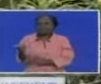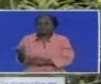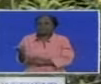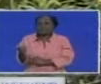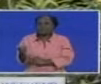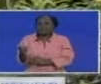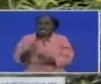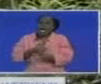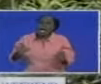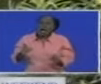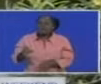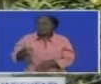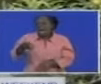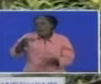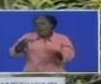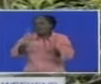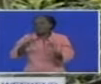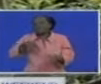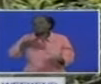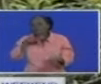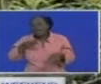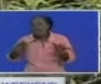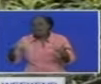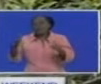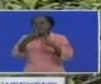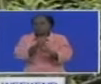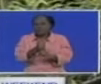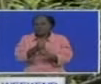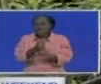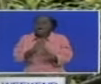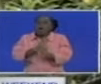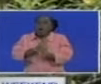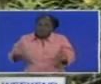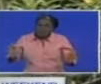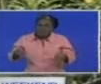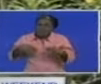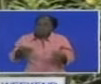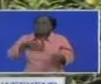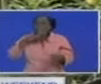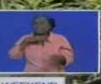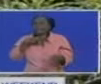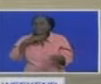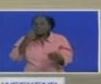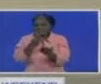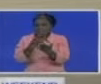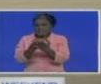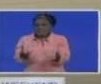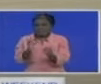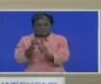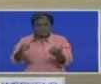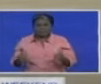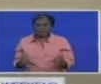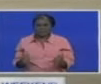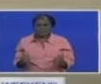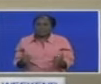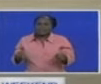Hakuna maafisa waliofariki, hakuna maafisa waliotekwa nyara, wala hakuna maafa yote ambayo tumeyashuhudia paka sasa. The siege is said to